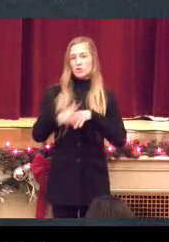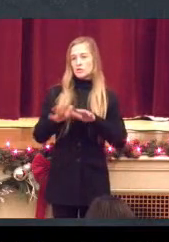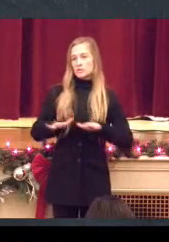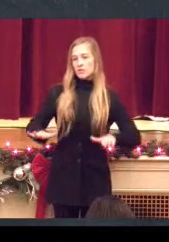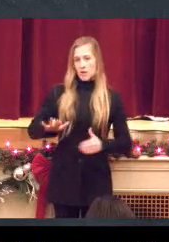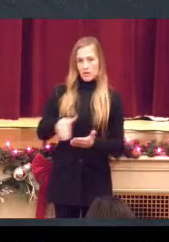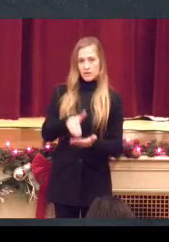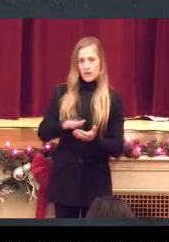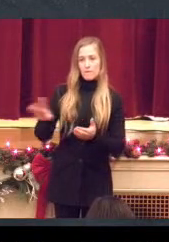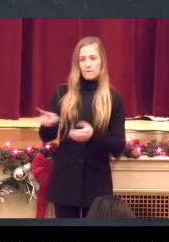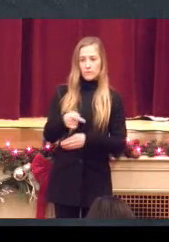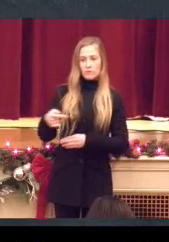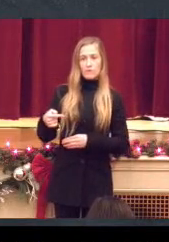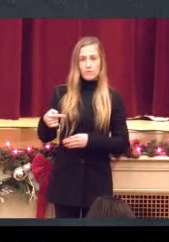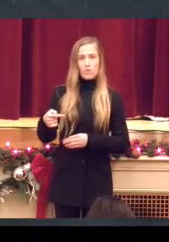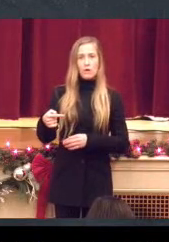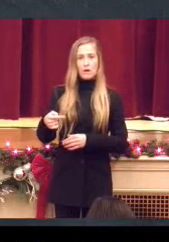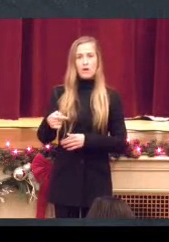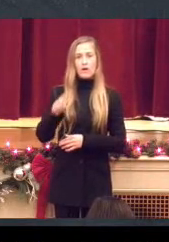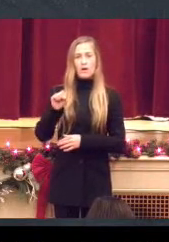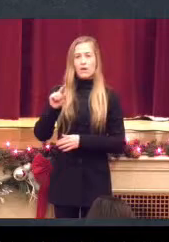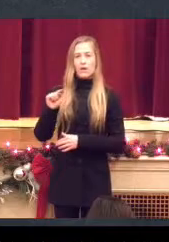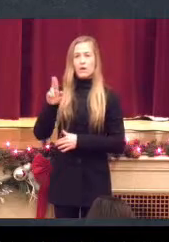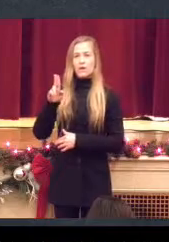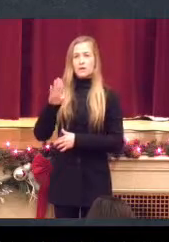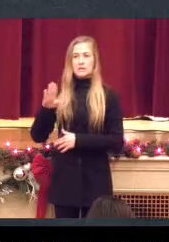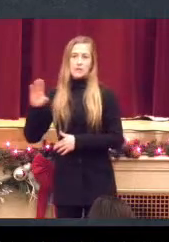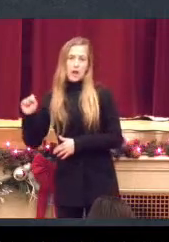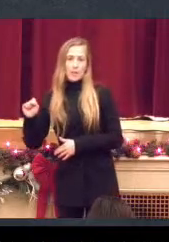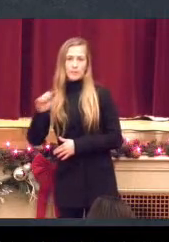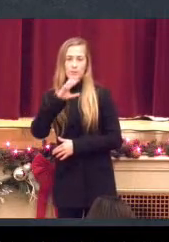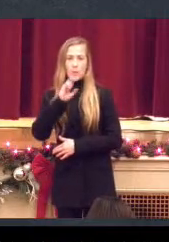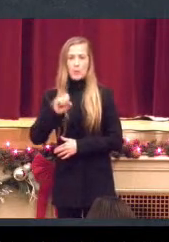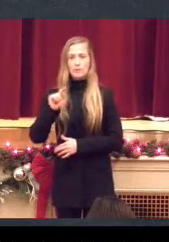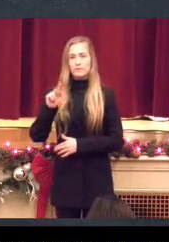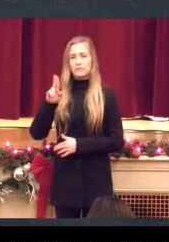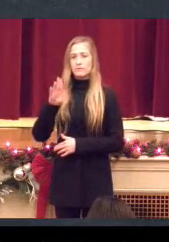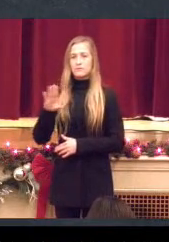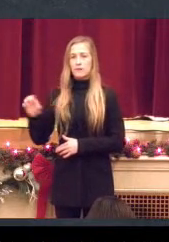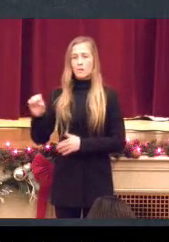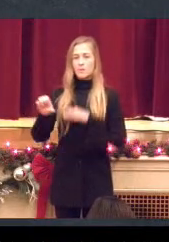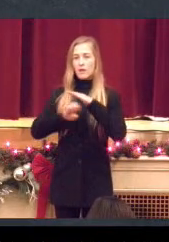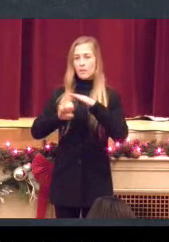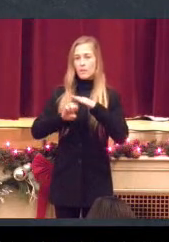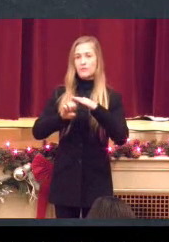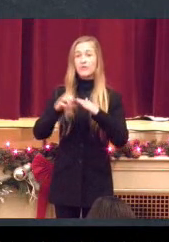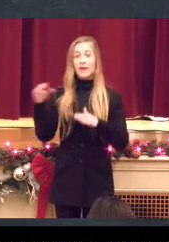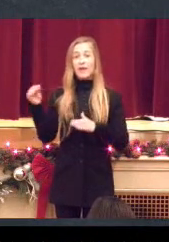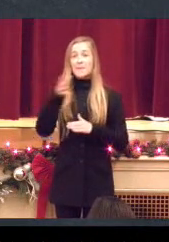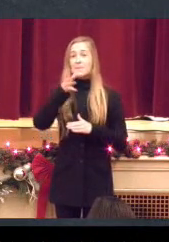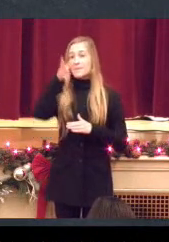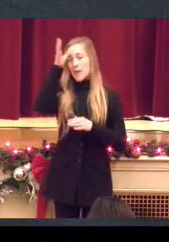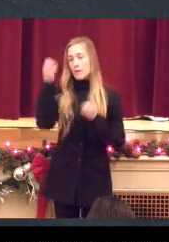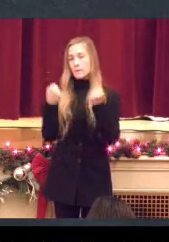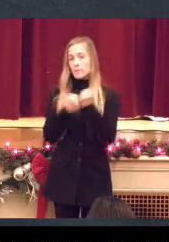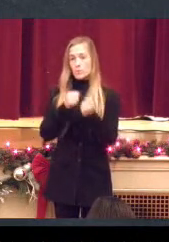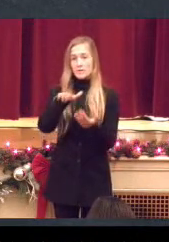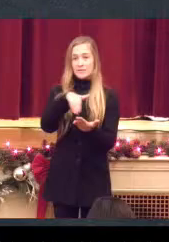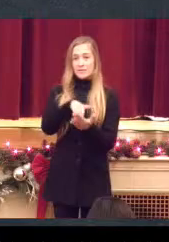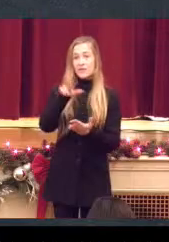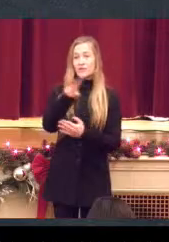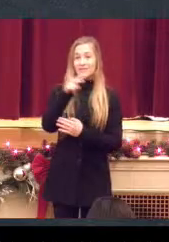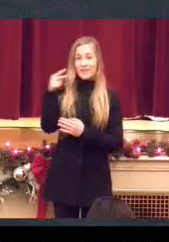first floor of Stubbs, the old Stubbs Elementary, and a parent support center on the second floor.